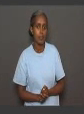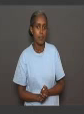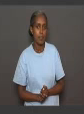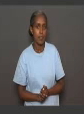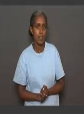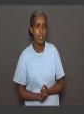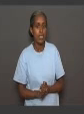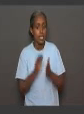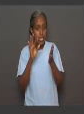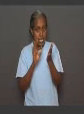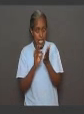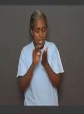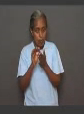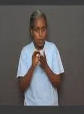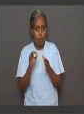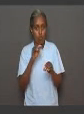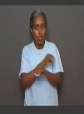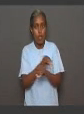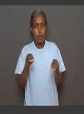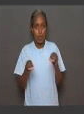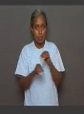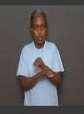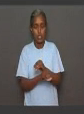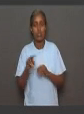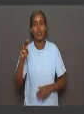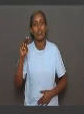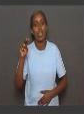The number of permutations of